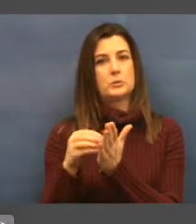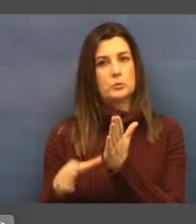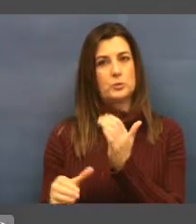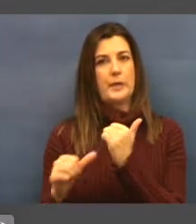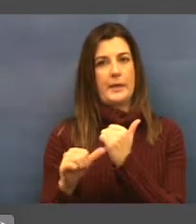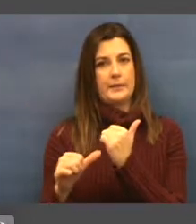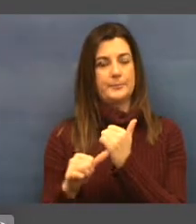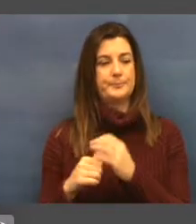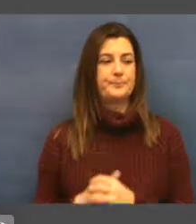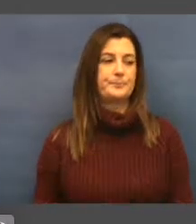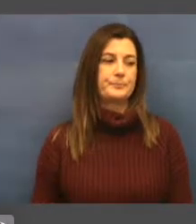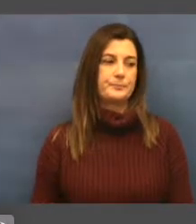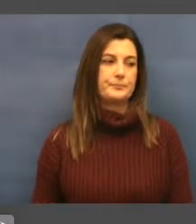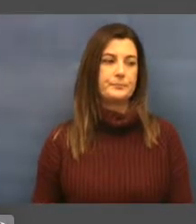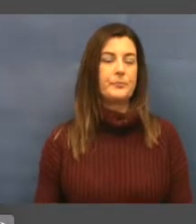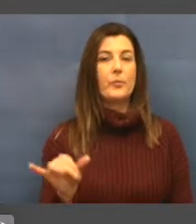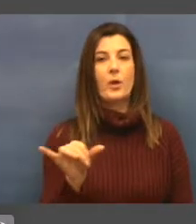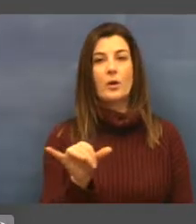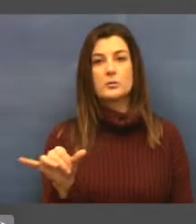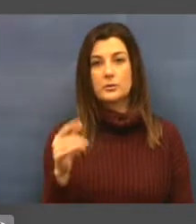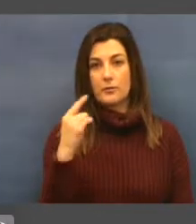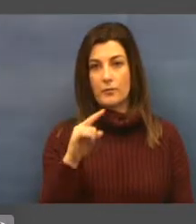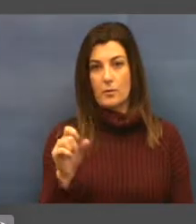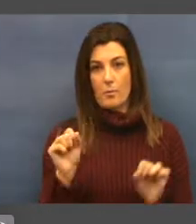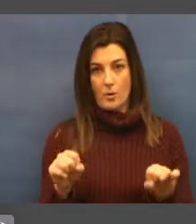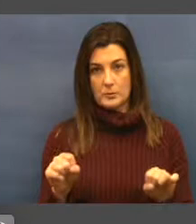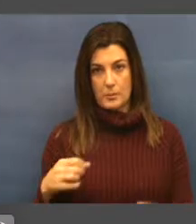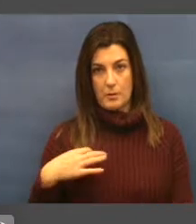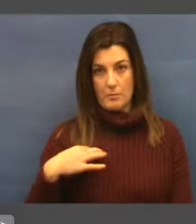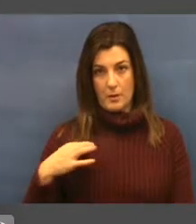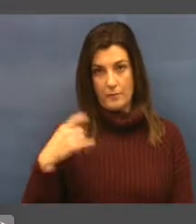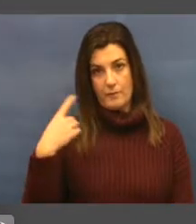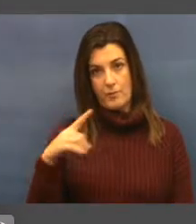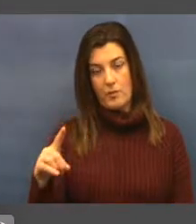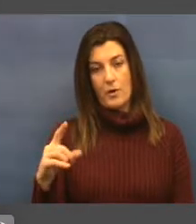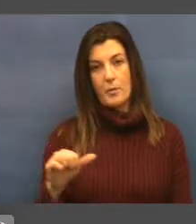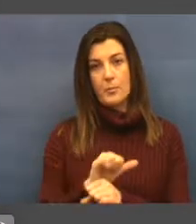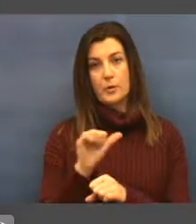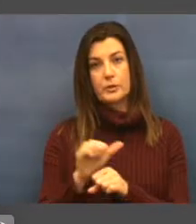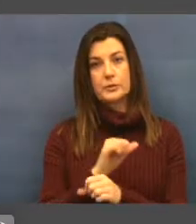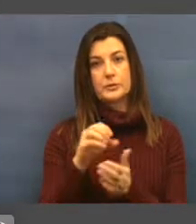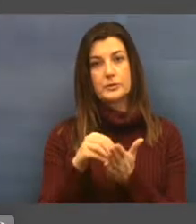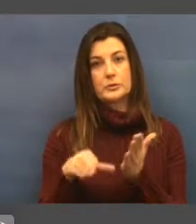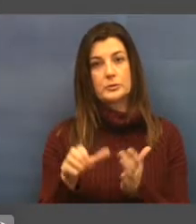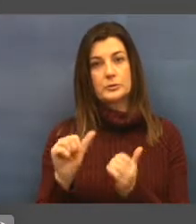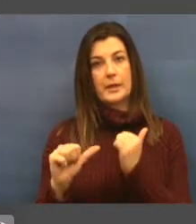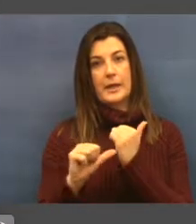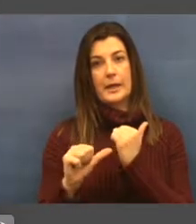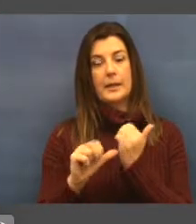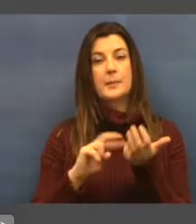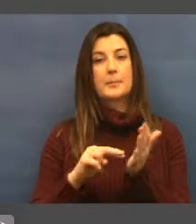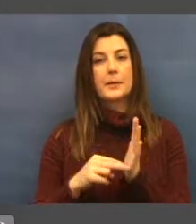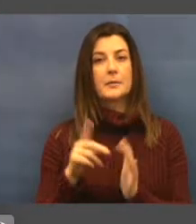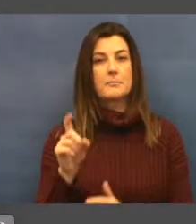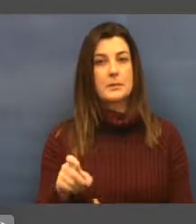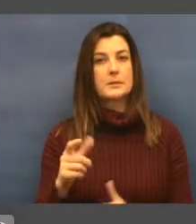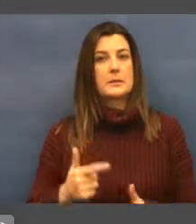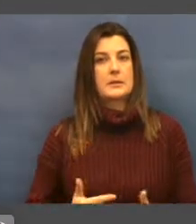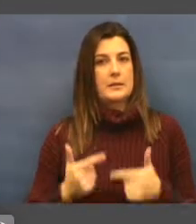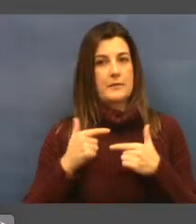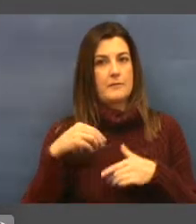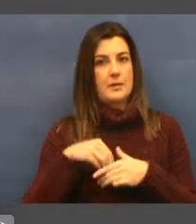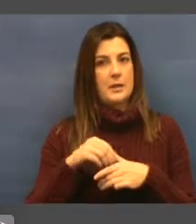Also, in order to be eligible to apply for Alberta Student Aid, you need to be an Alberta resident, which means that you have lived in